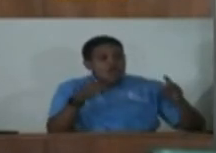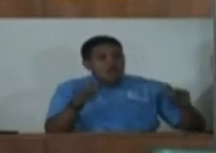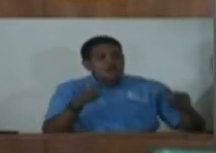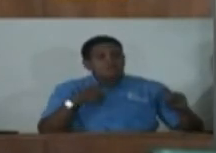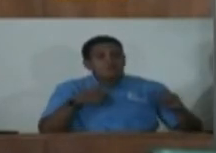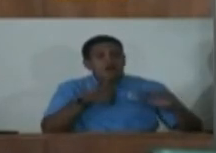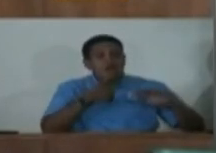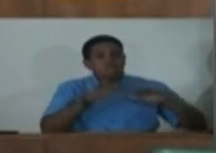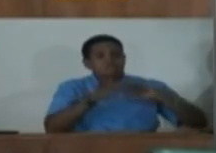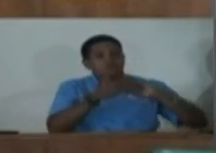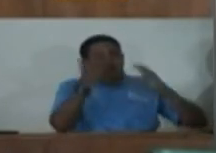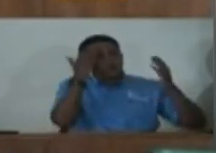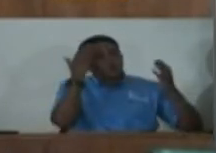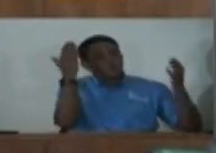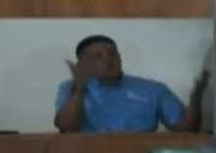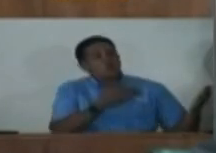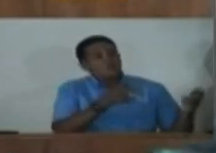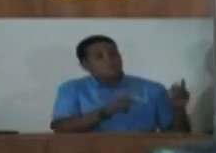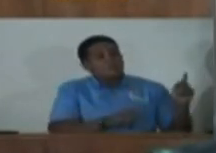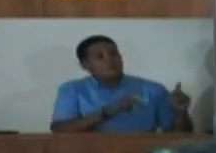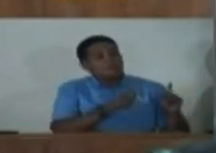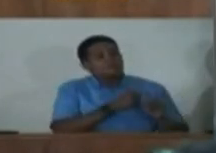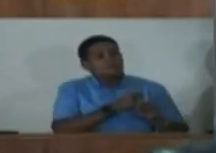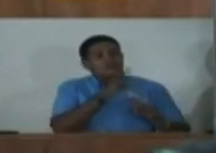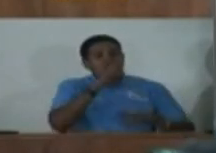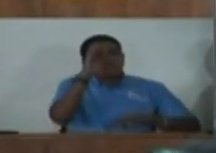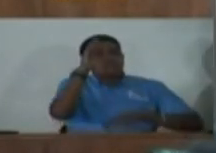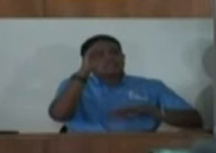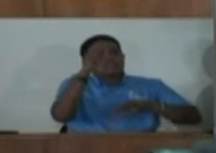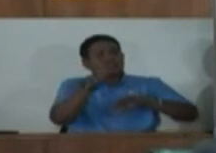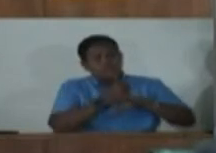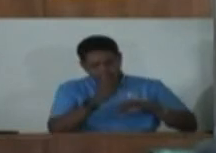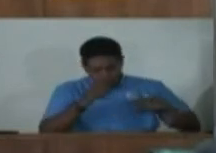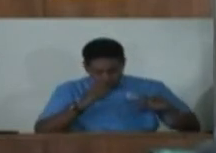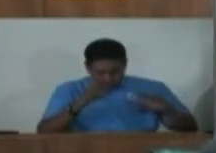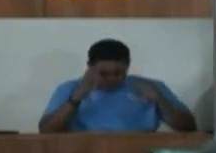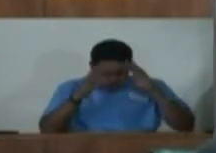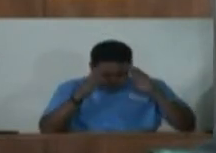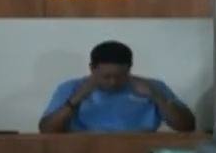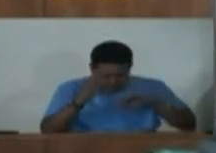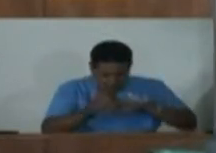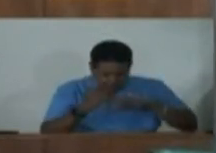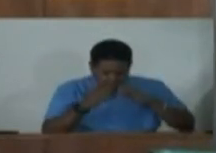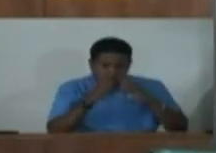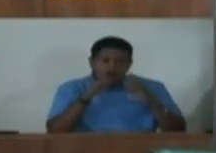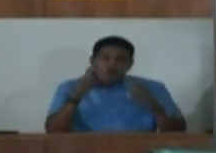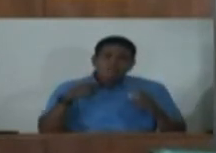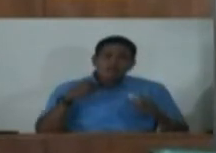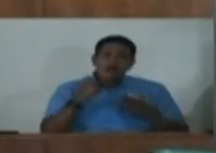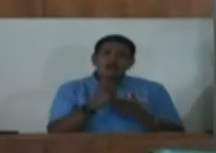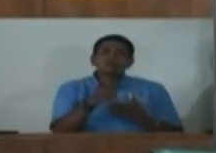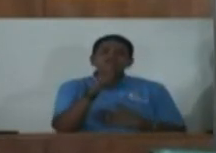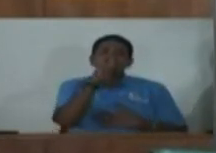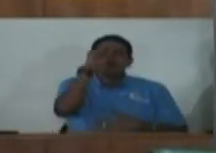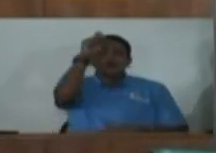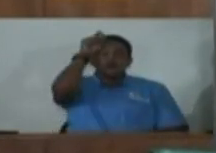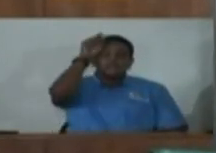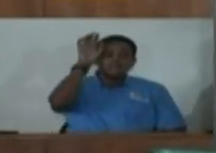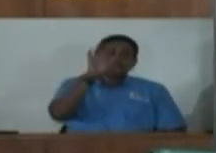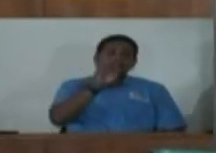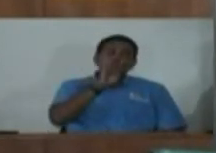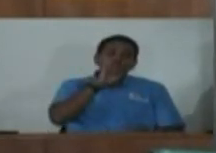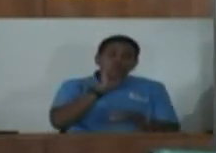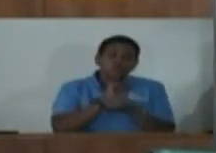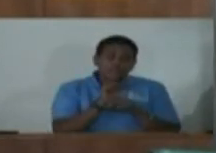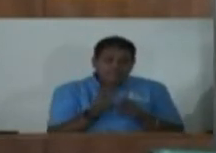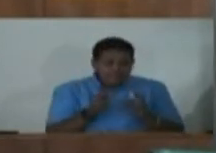is known as people that are very innovative, very creative, and we have to help them to understand the real